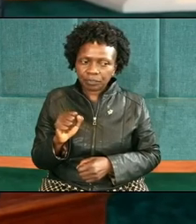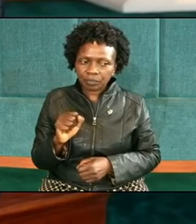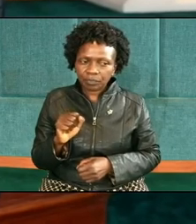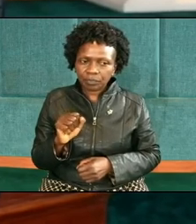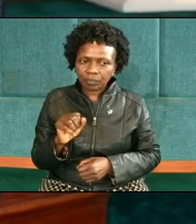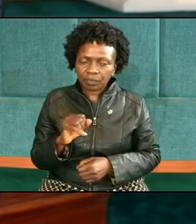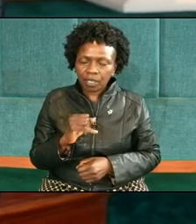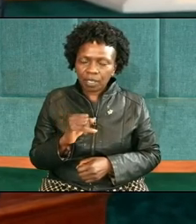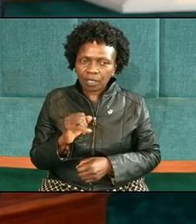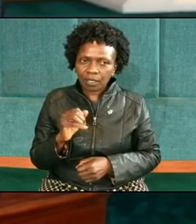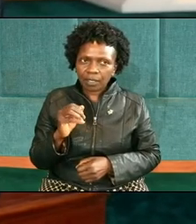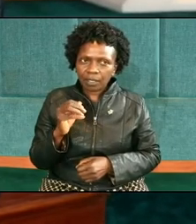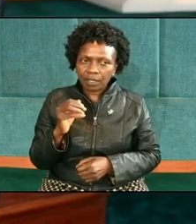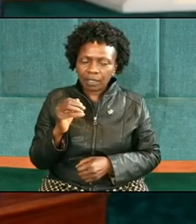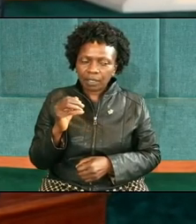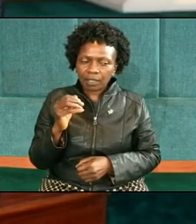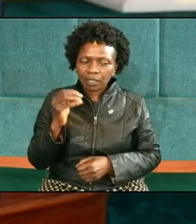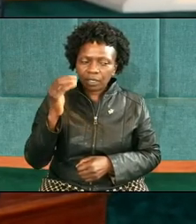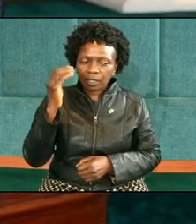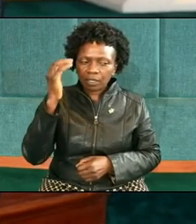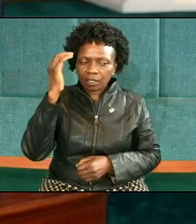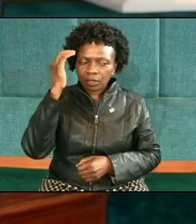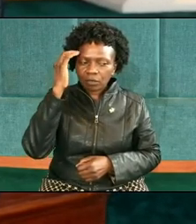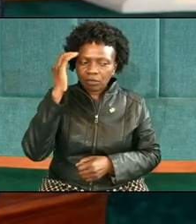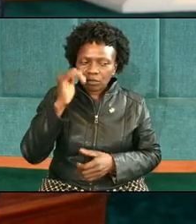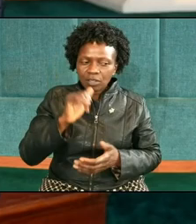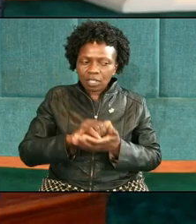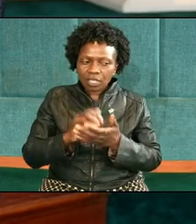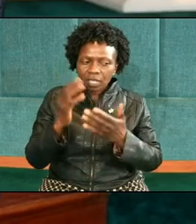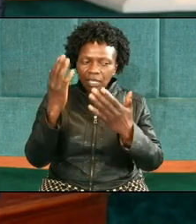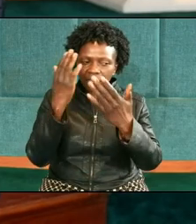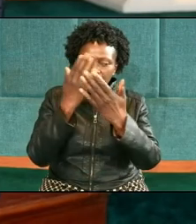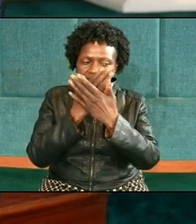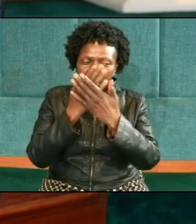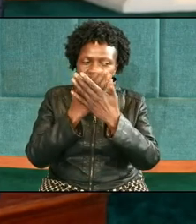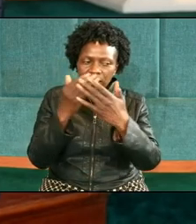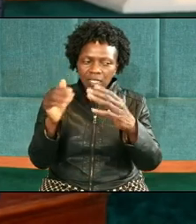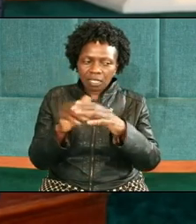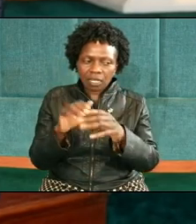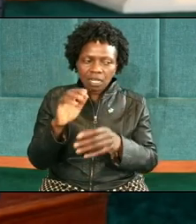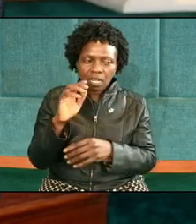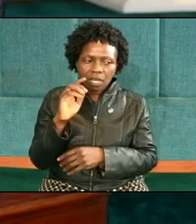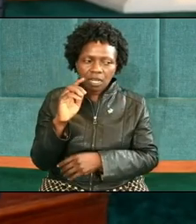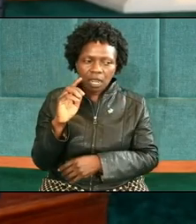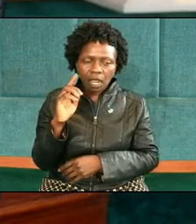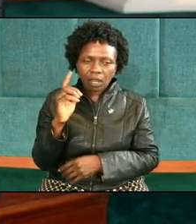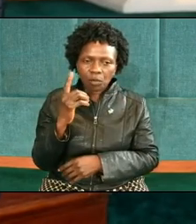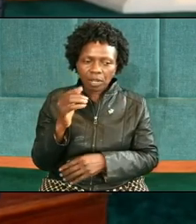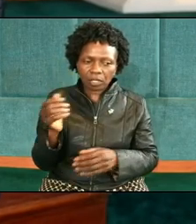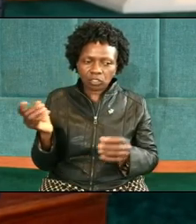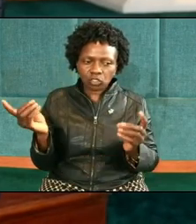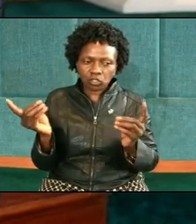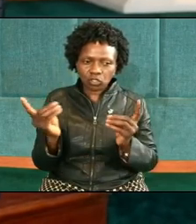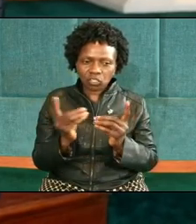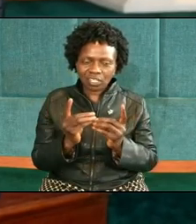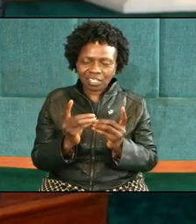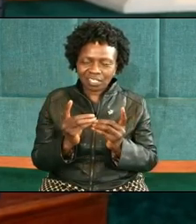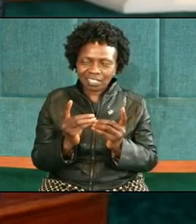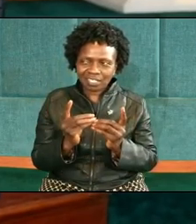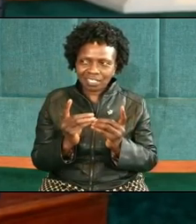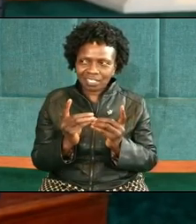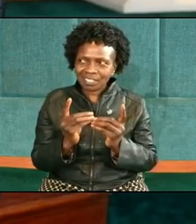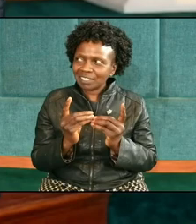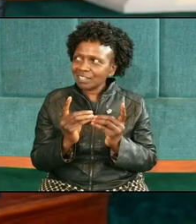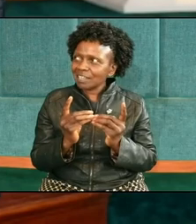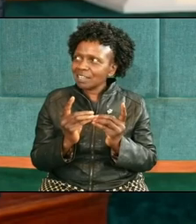So I noticed that the nights in Nairobi are short,